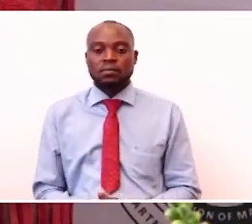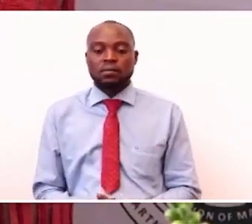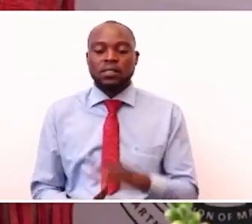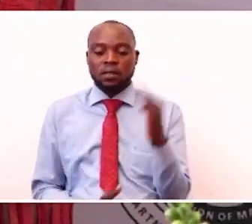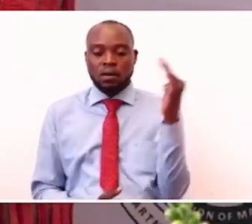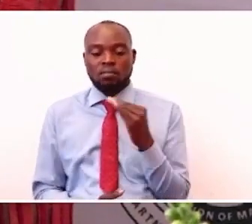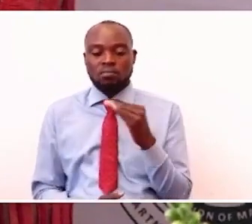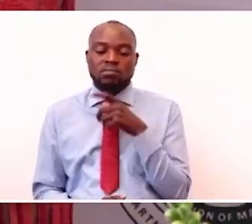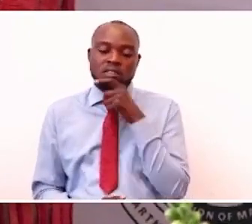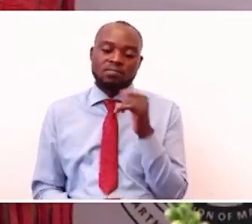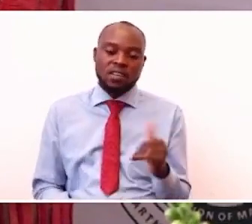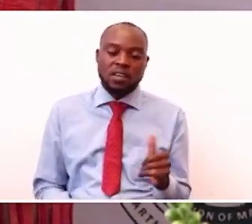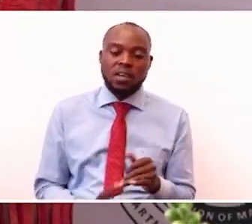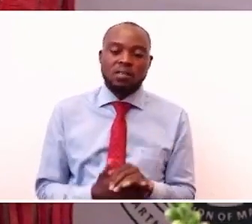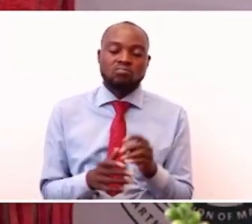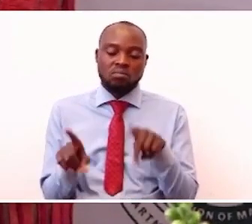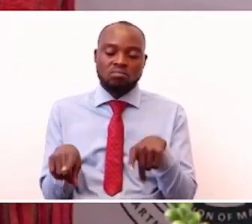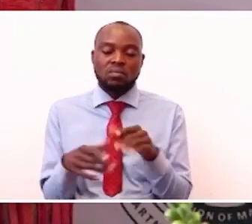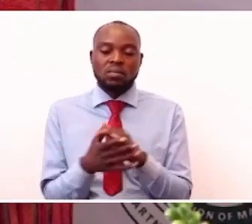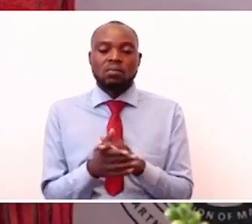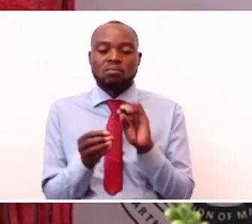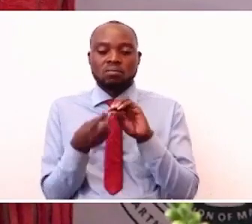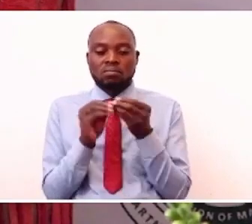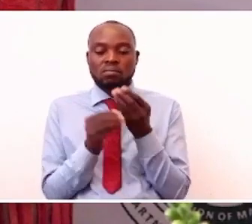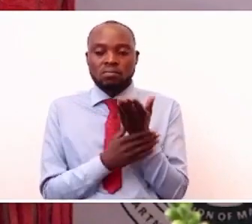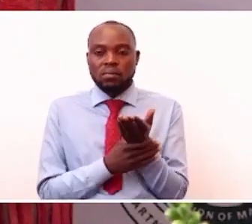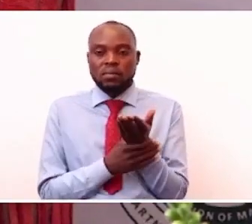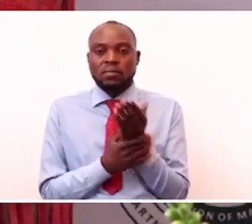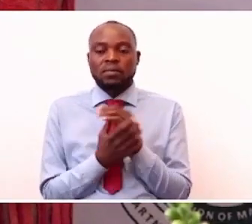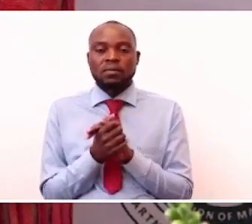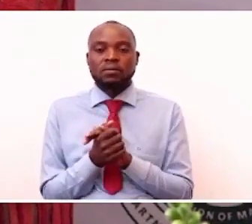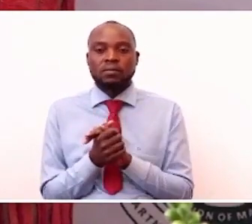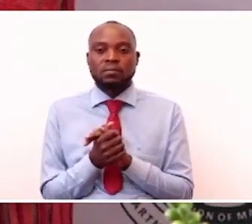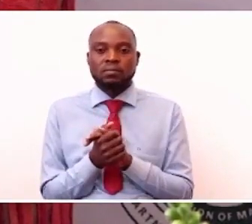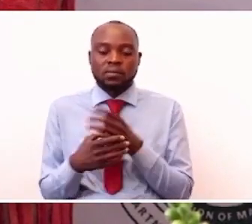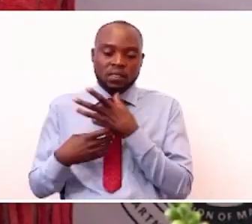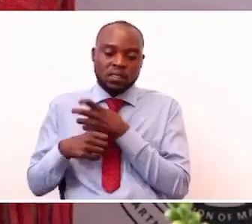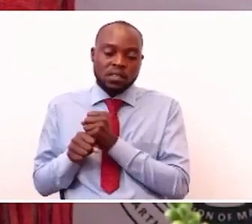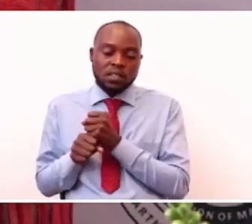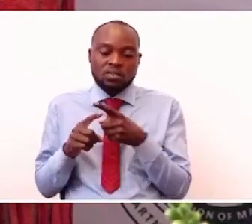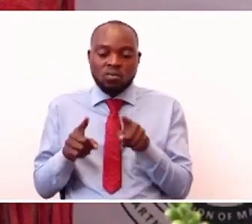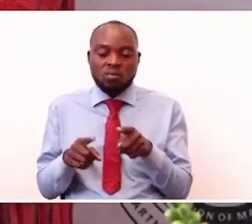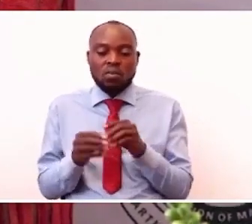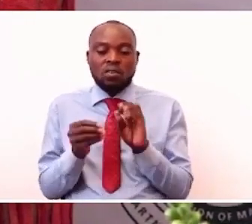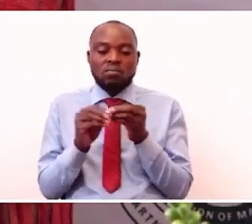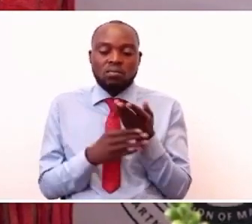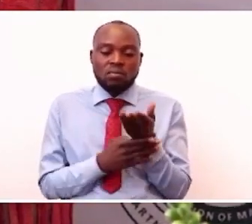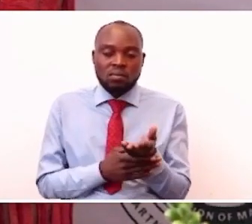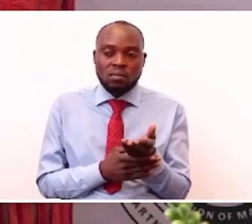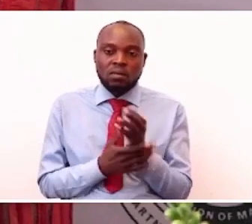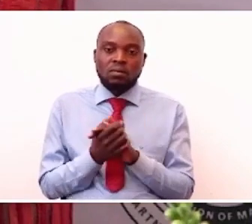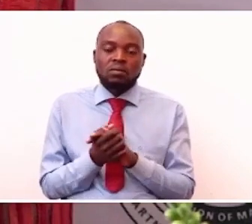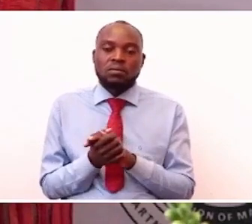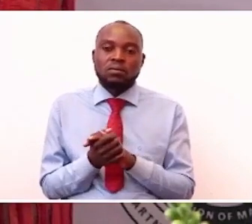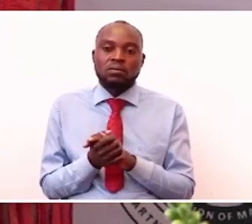the young population and creating trust and also mitigating the risk with regard